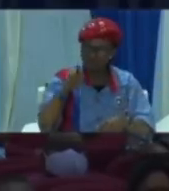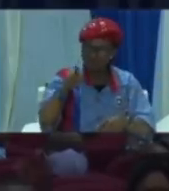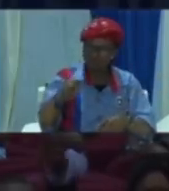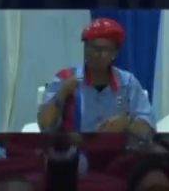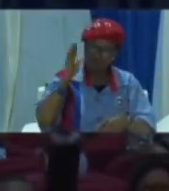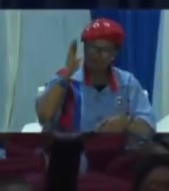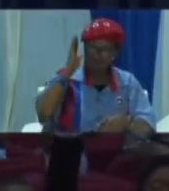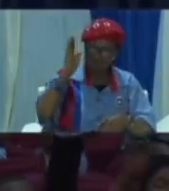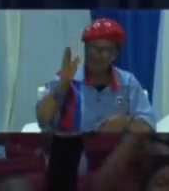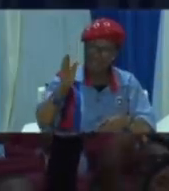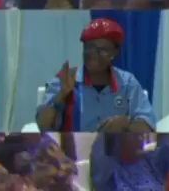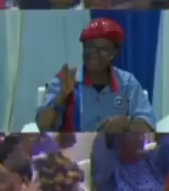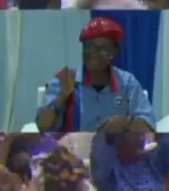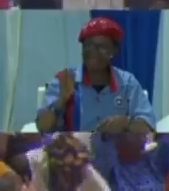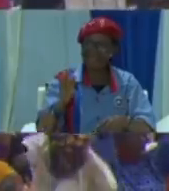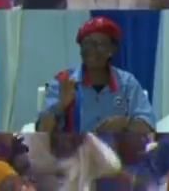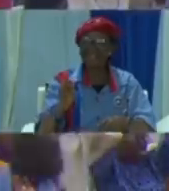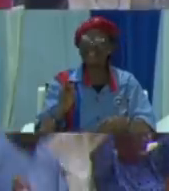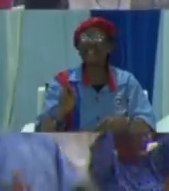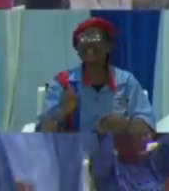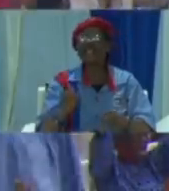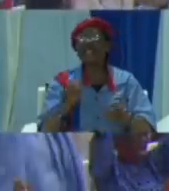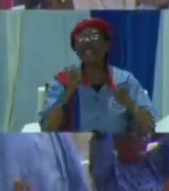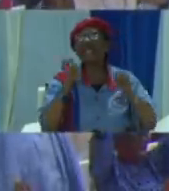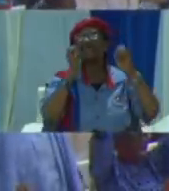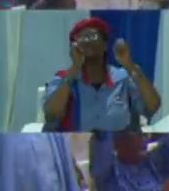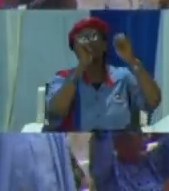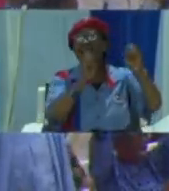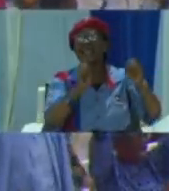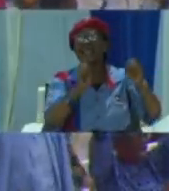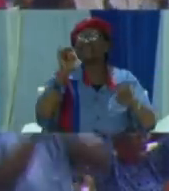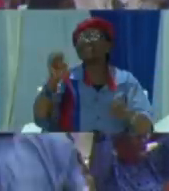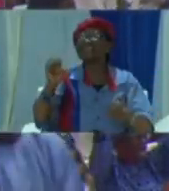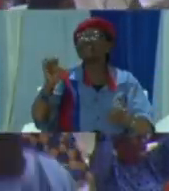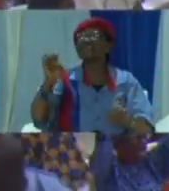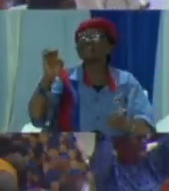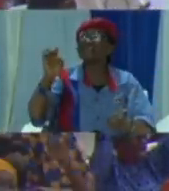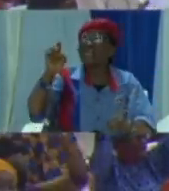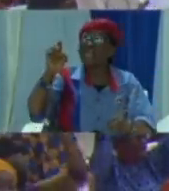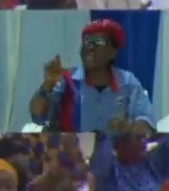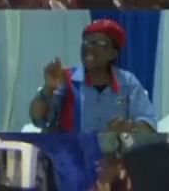will excel. O tayo ami.